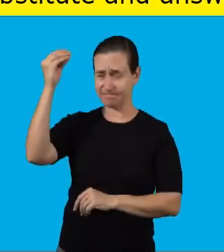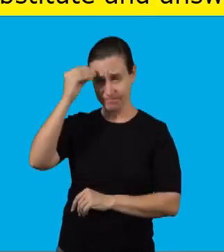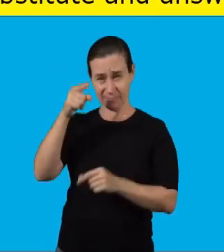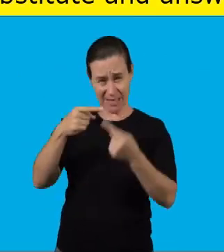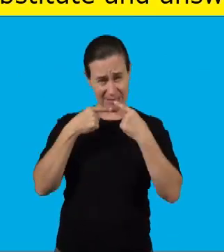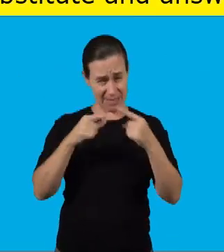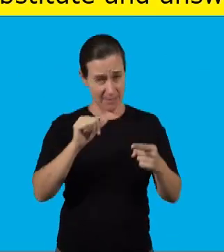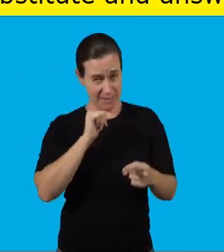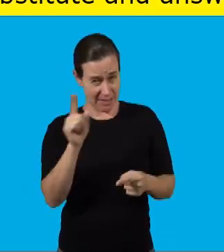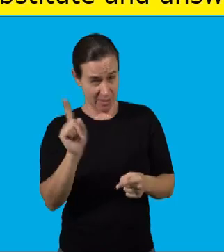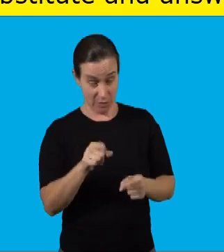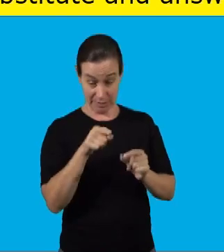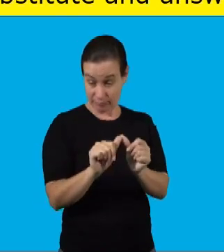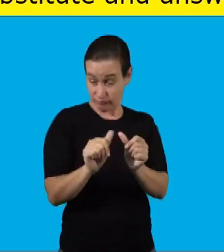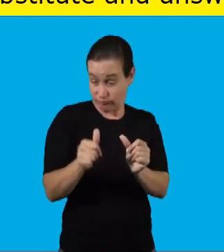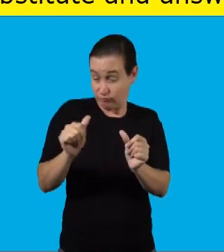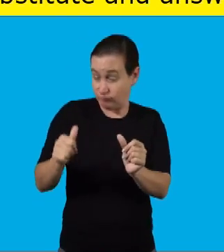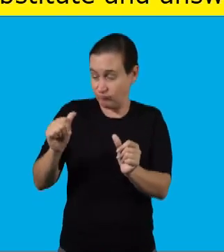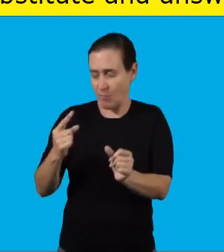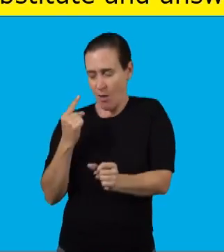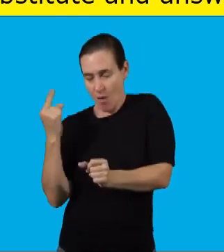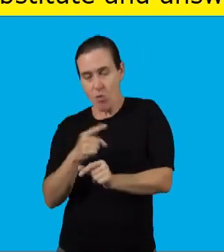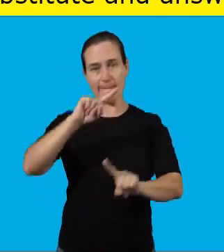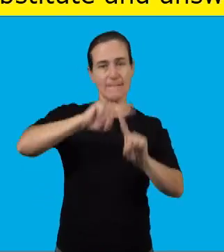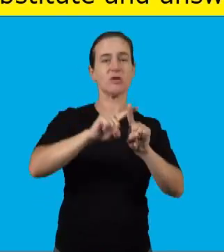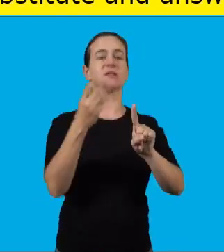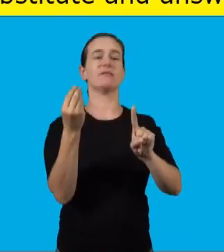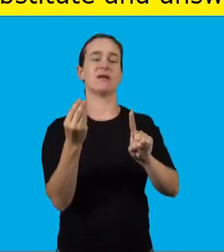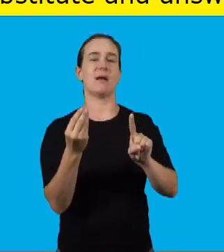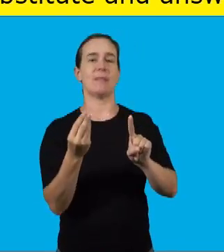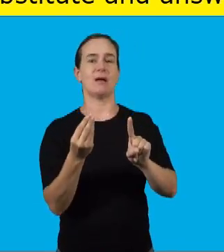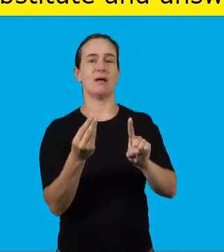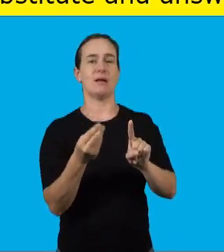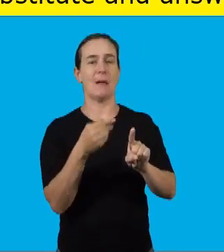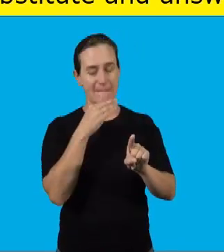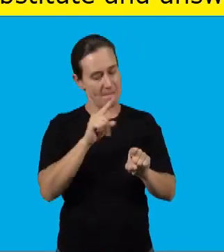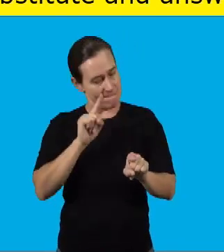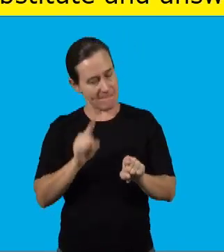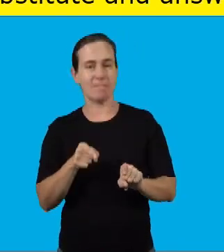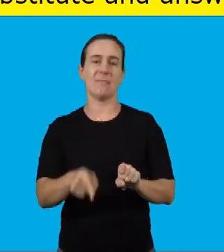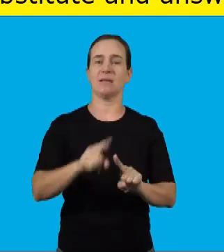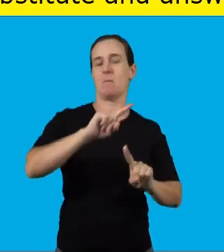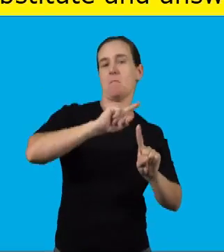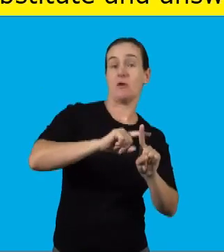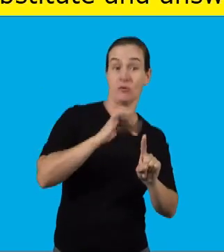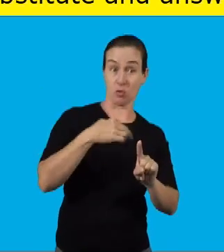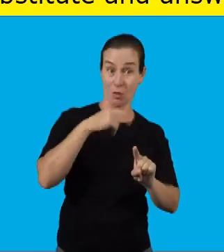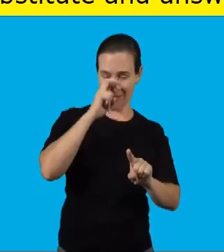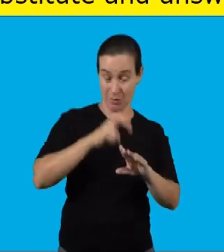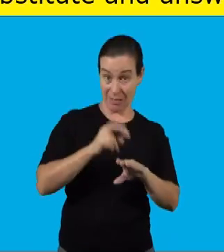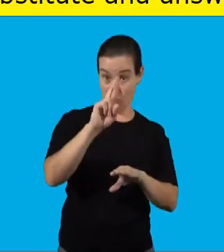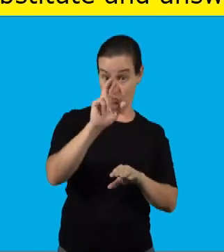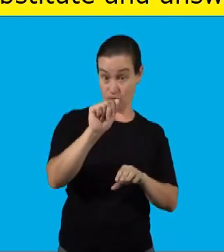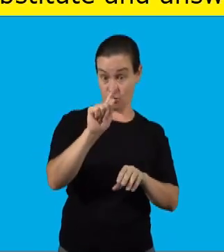to only consist of positive values, we need to multiply by a positive ratio. So that means that we are going